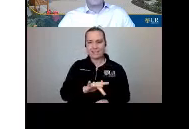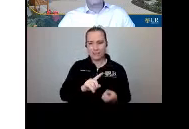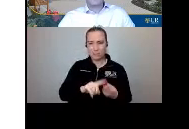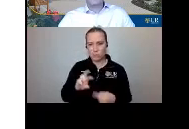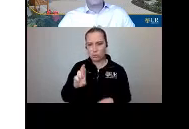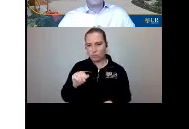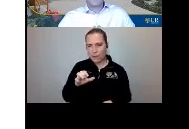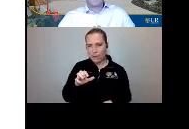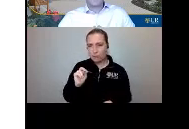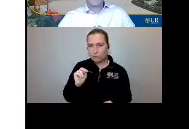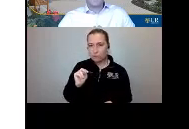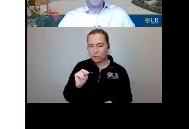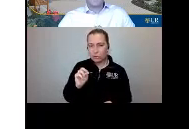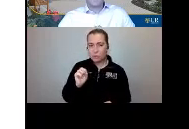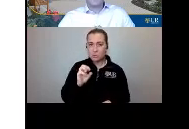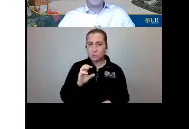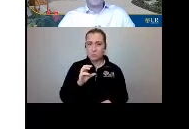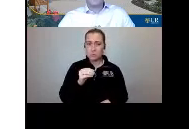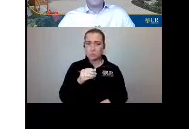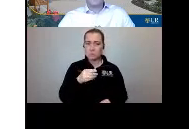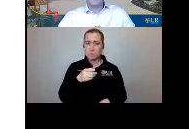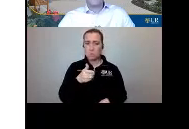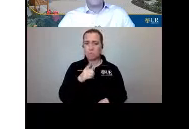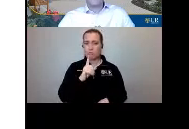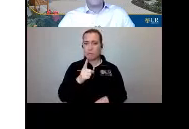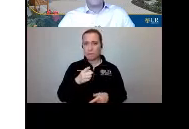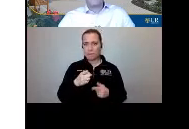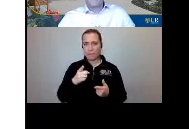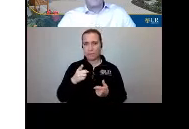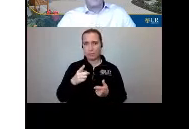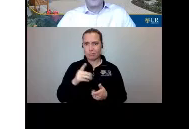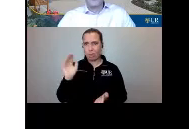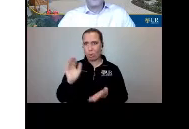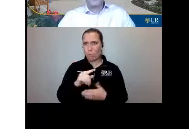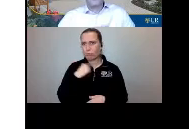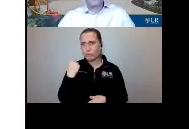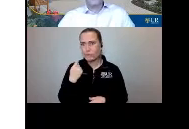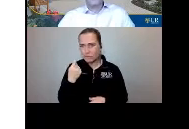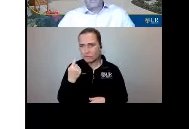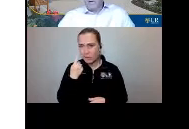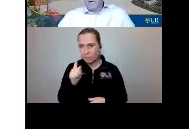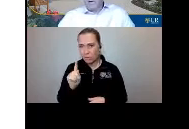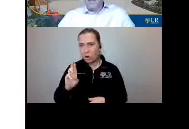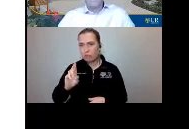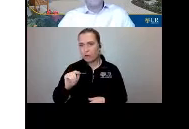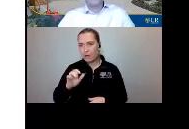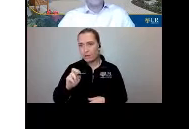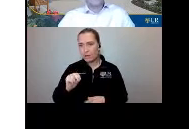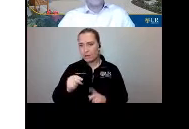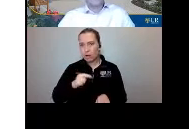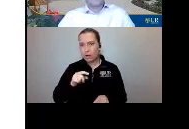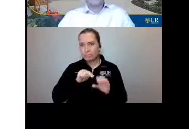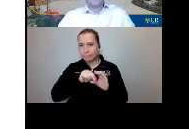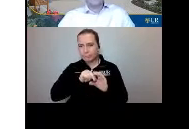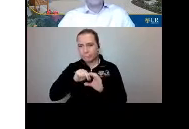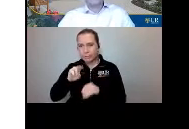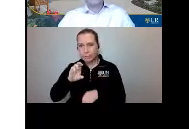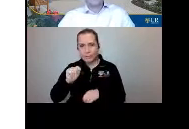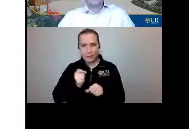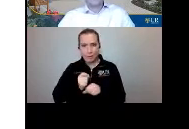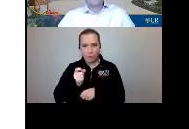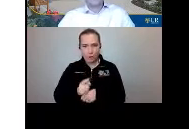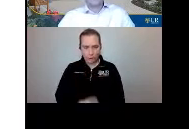on any chance of you developing a negative outcome from radiation. So again, this is well in line with